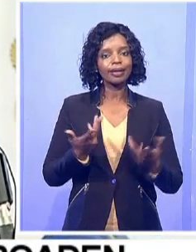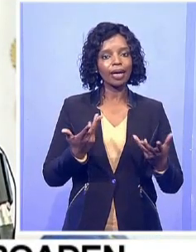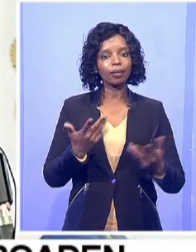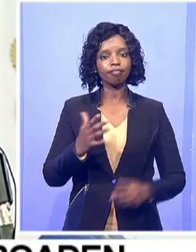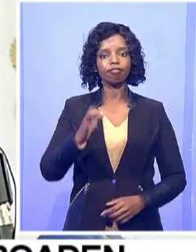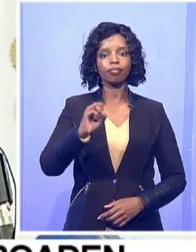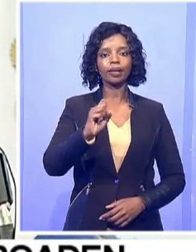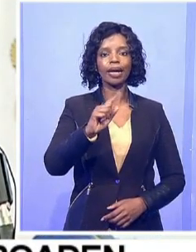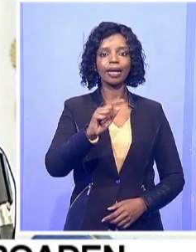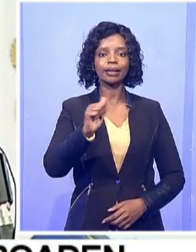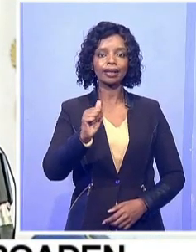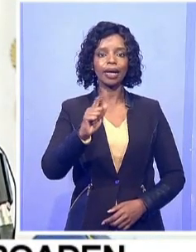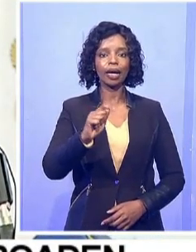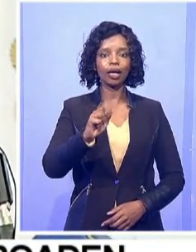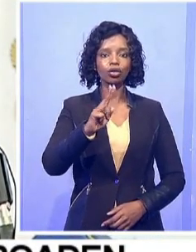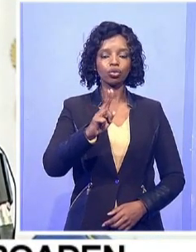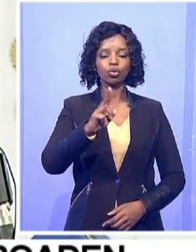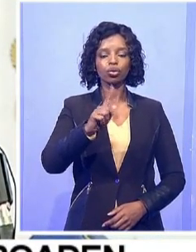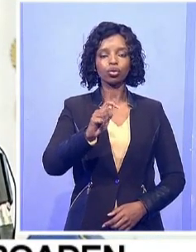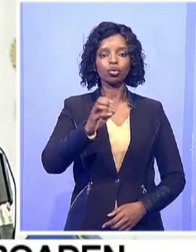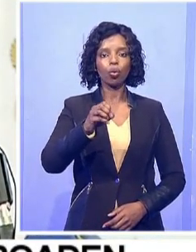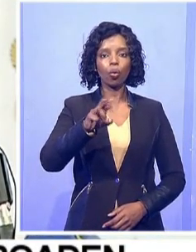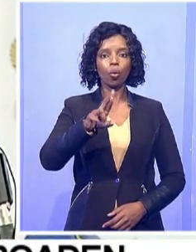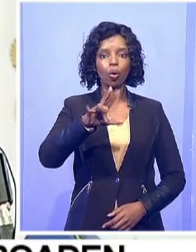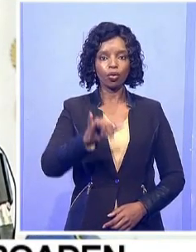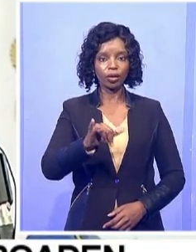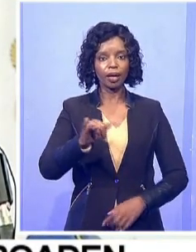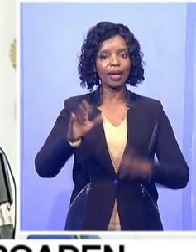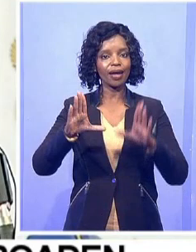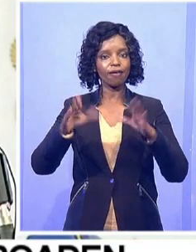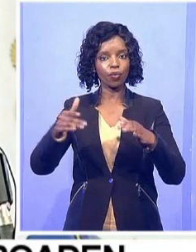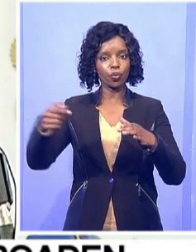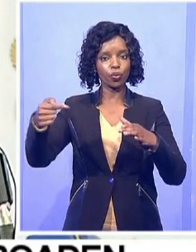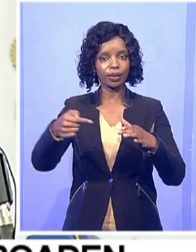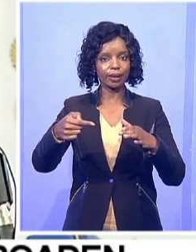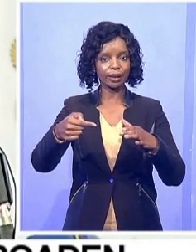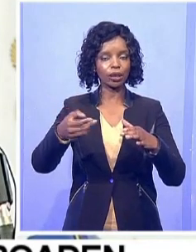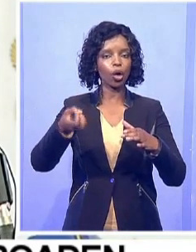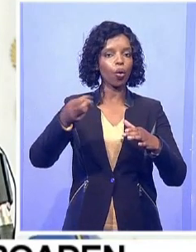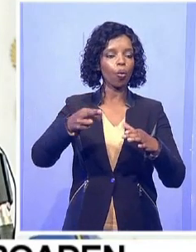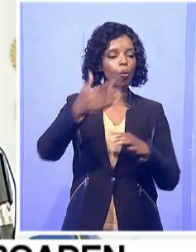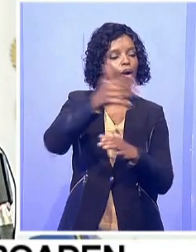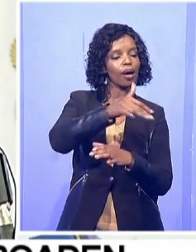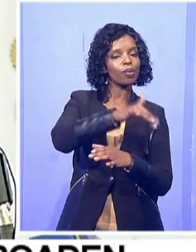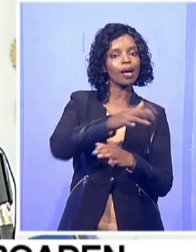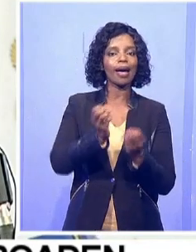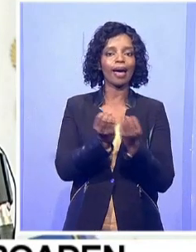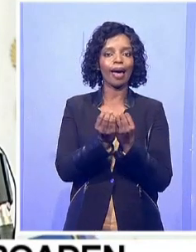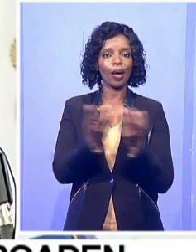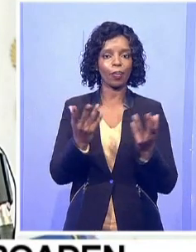and how many are from the non-statutory forces.